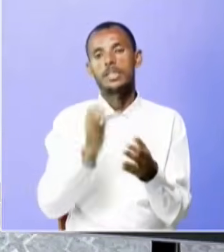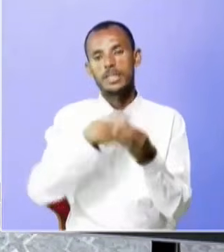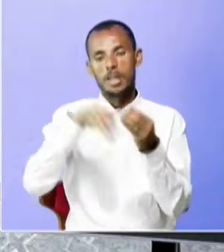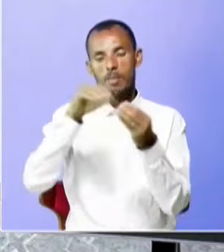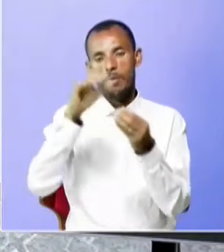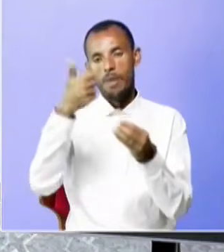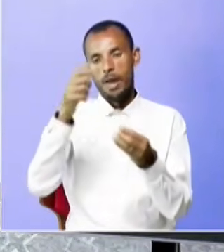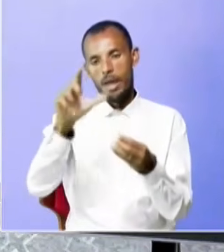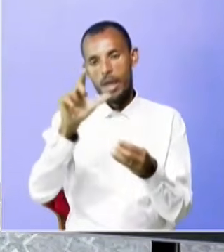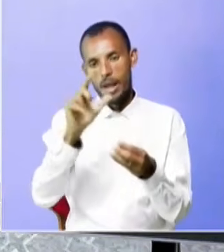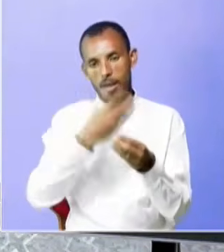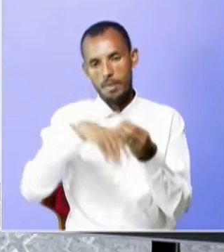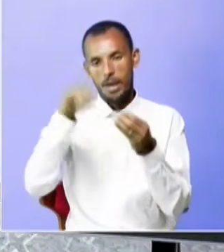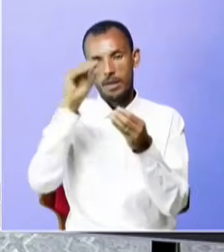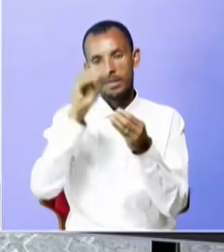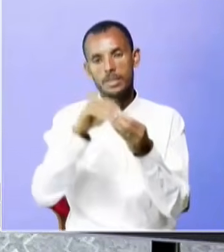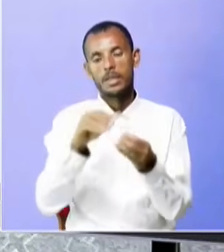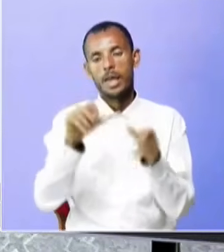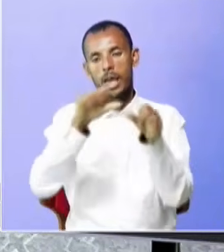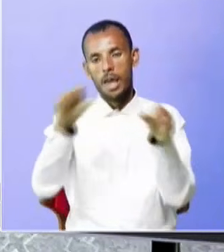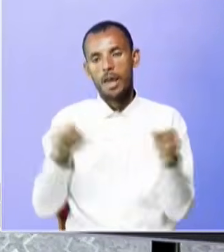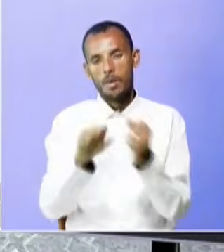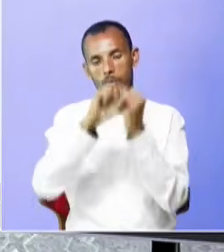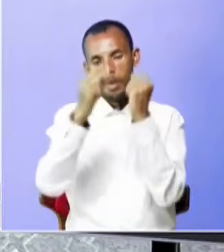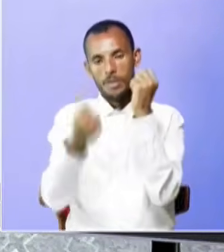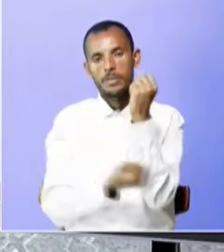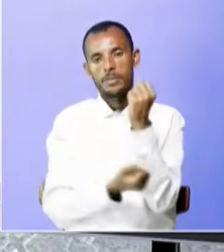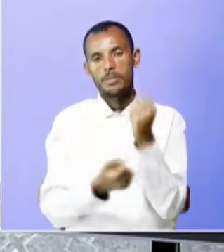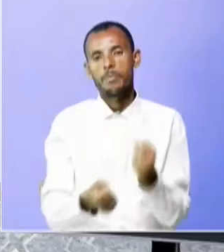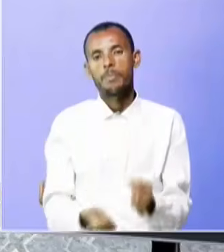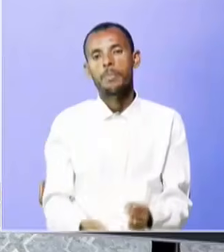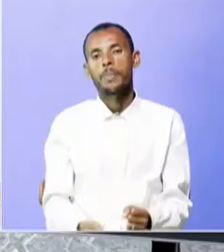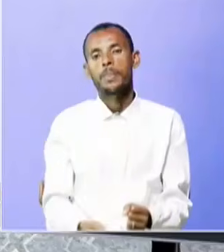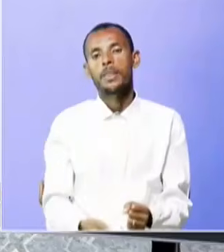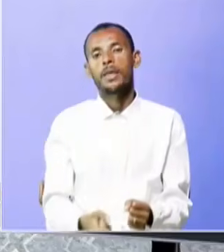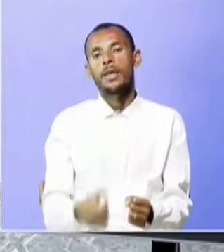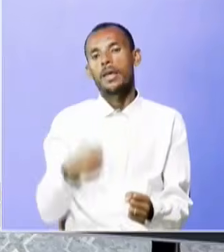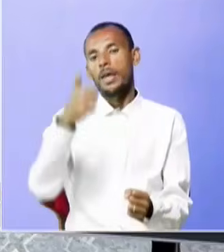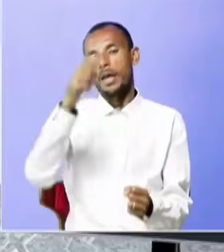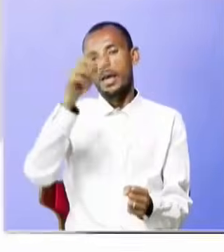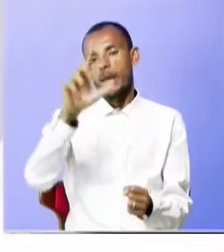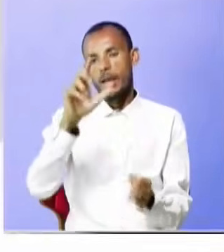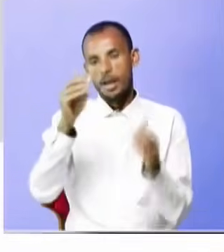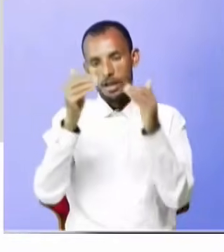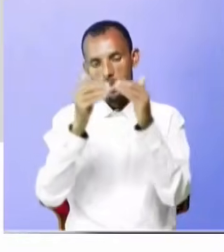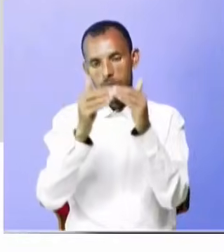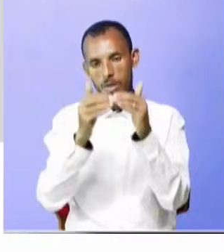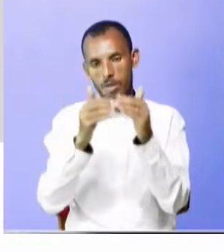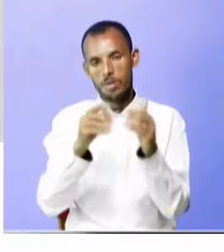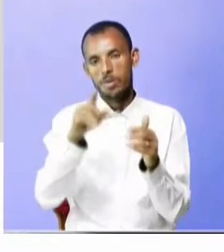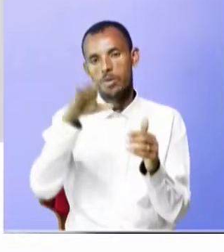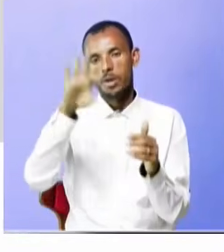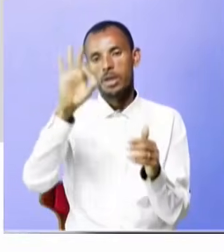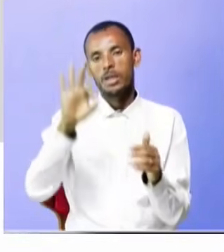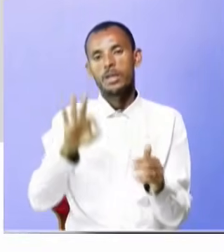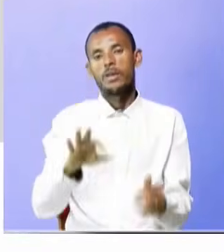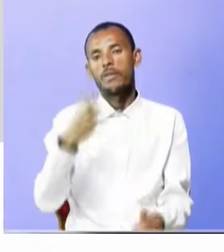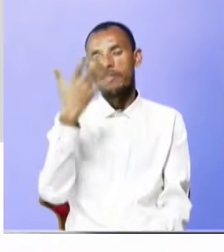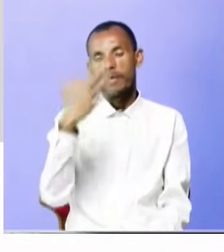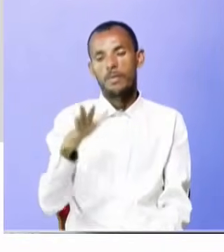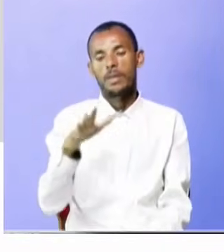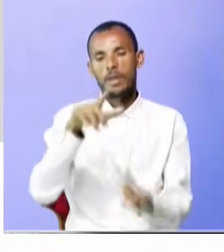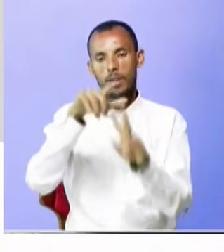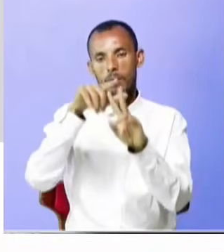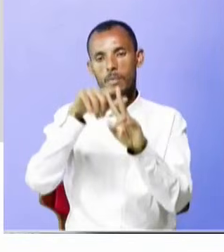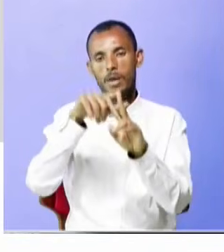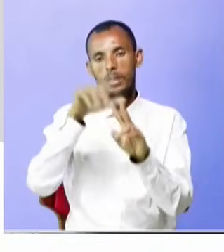lateral surface area plus area of a base. So the lateral surface area is already obtained, which is 15